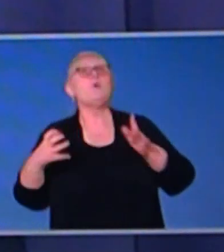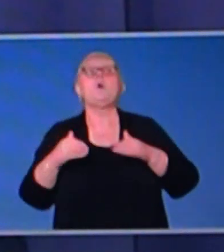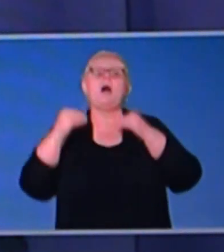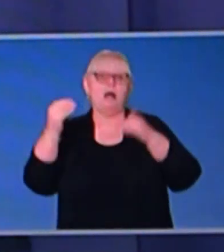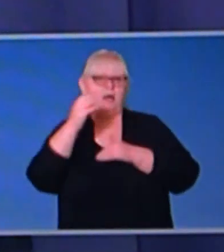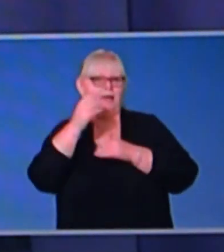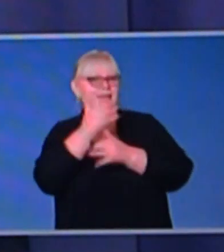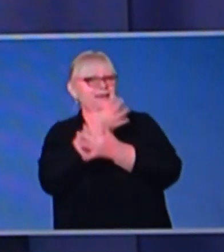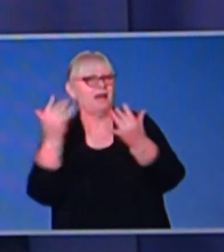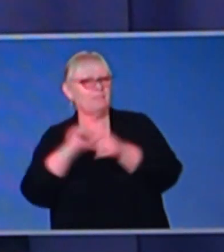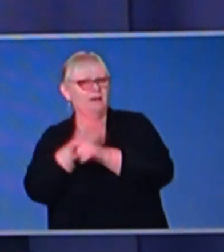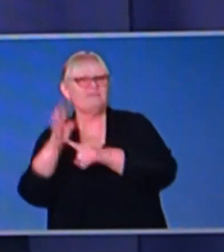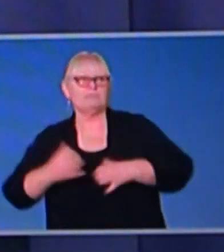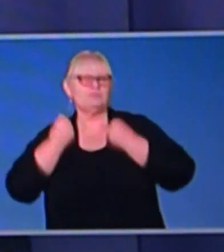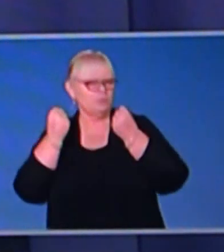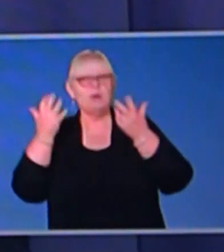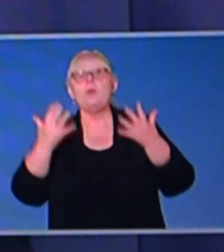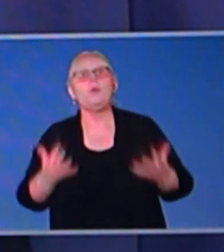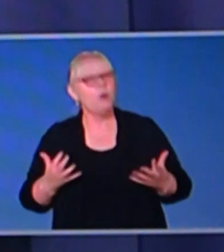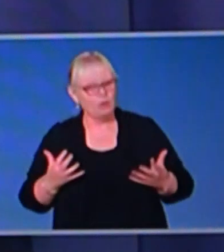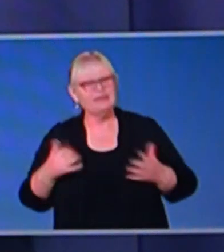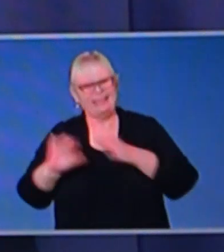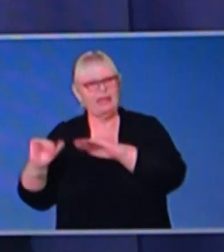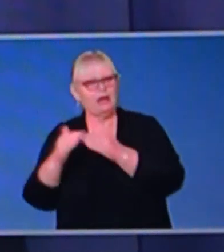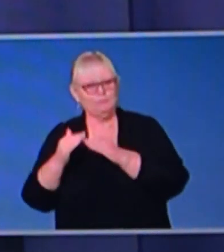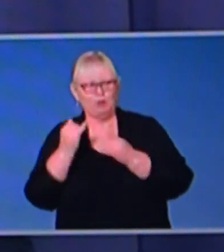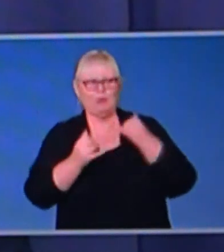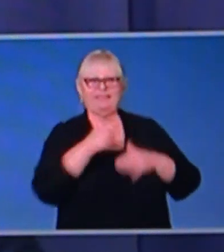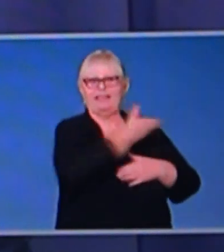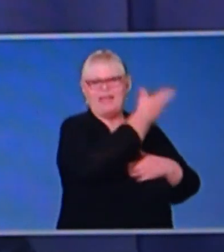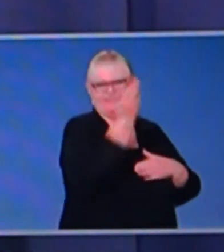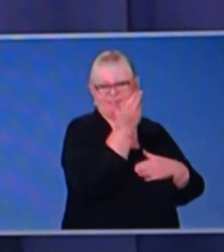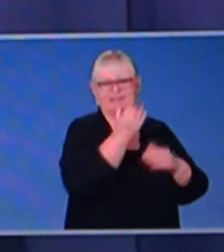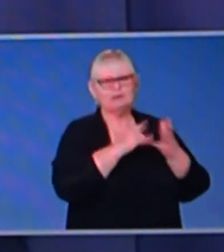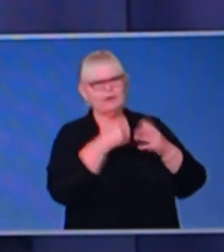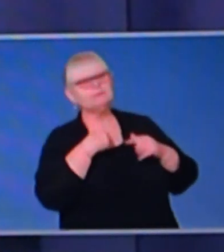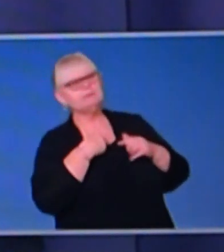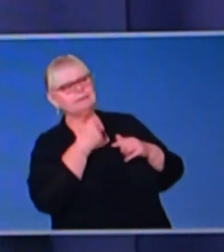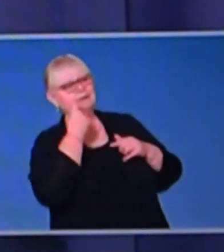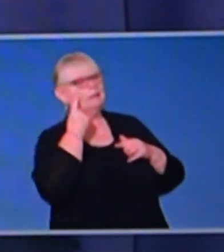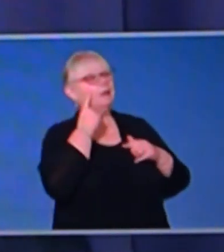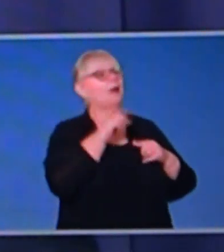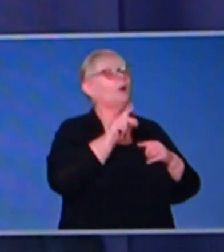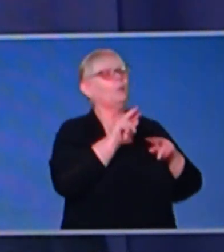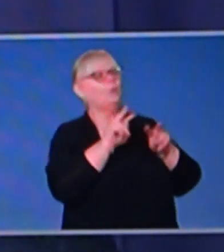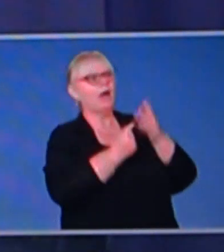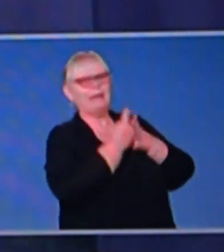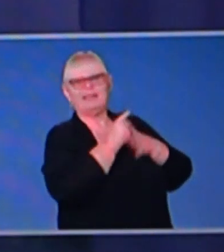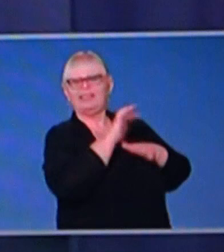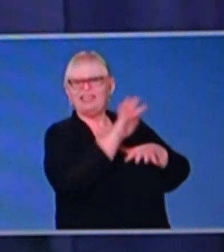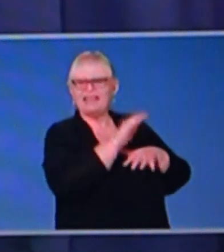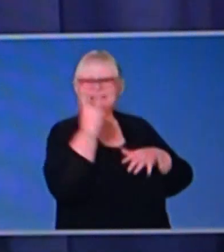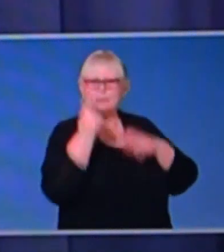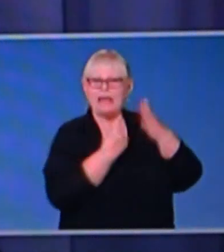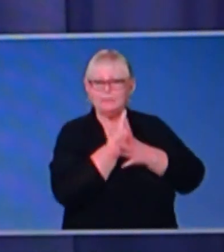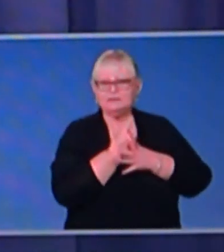higher incidence of the virus in their communities. So I think their experience actually helps each other. And we are all swapping